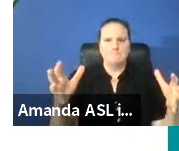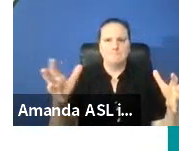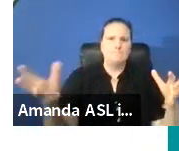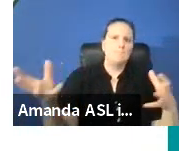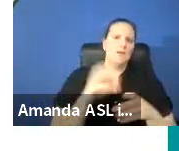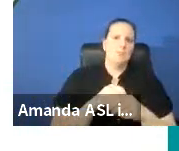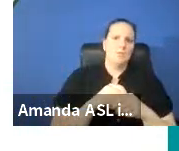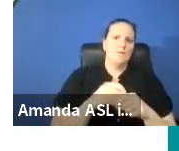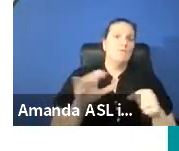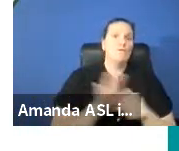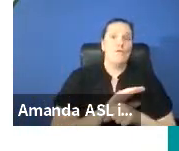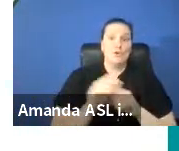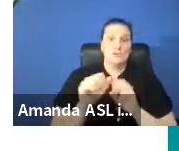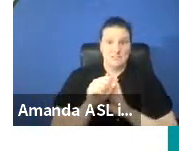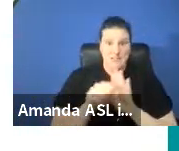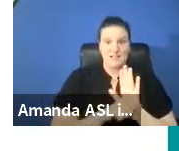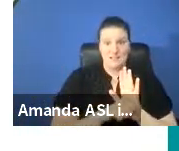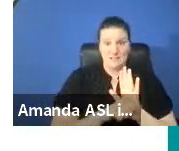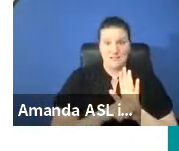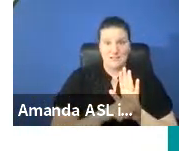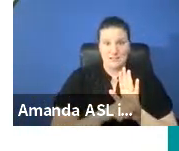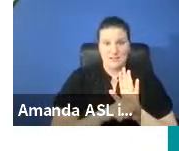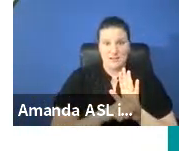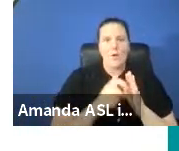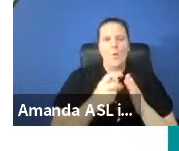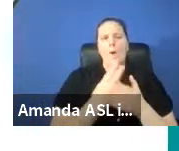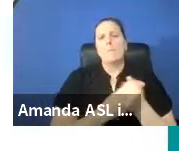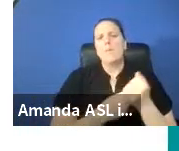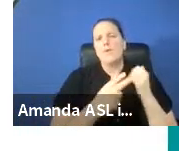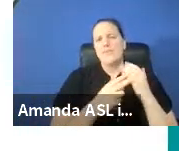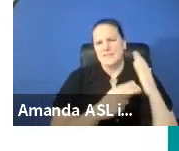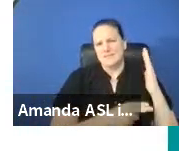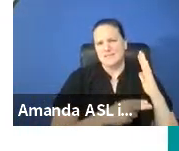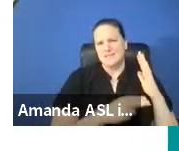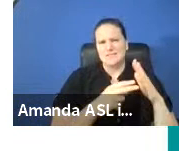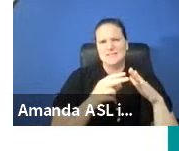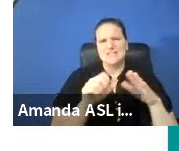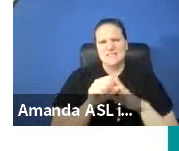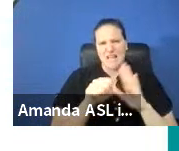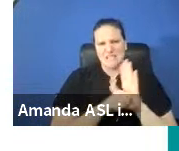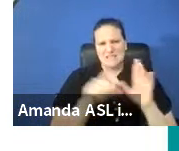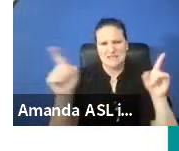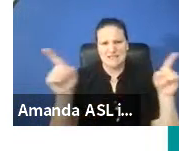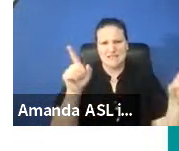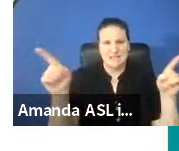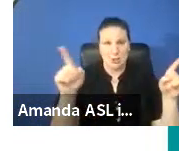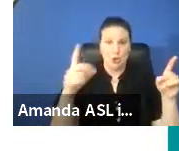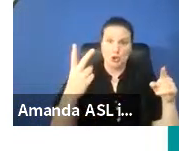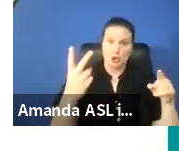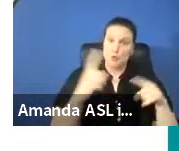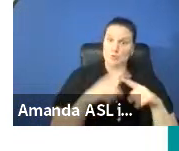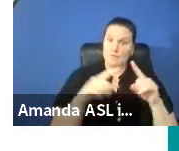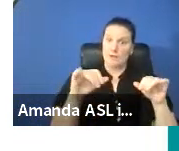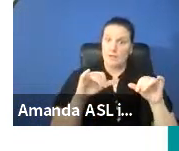encompass the entire states or both states. So are we going to have two different measures?